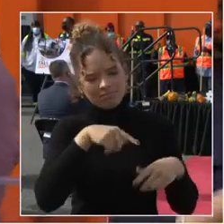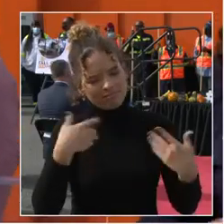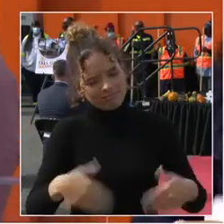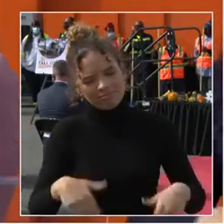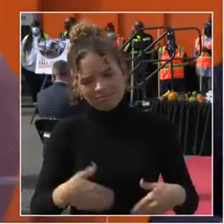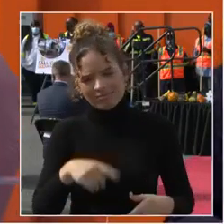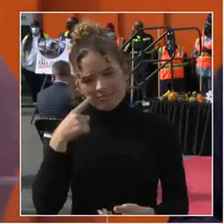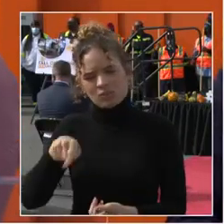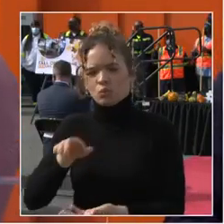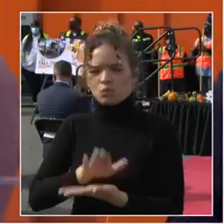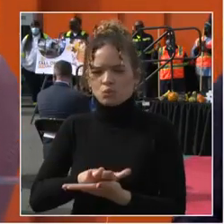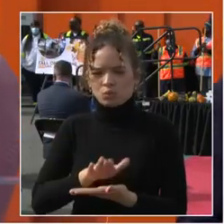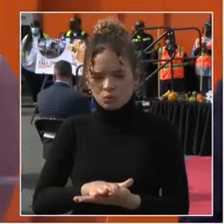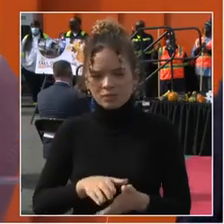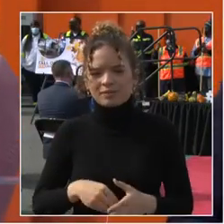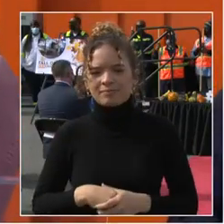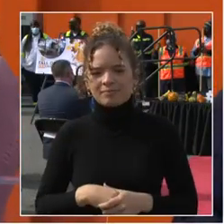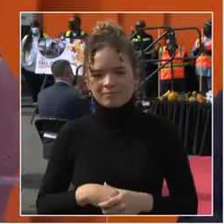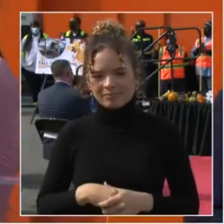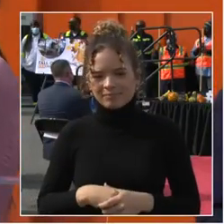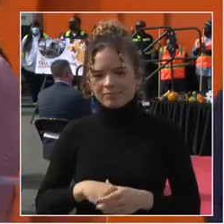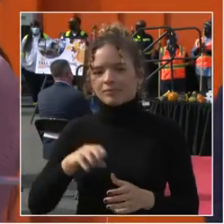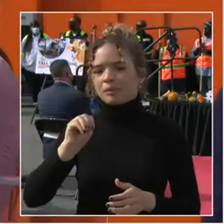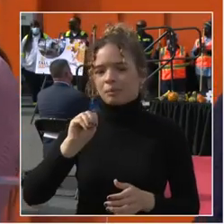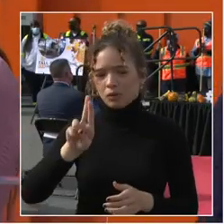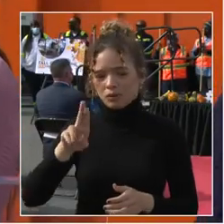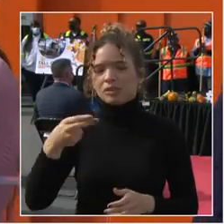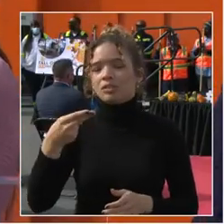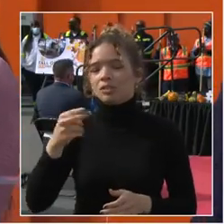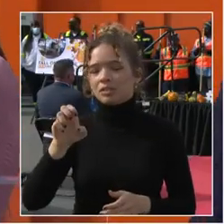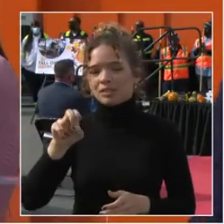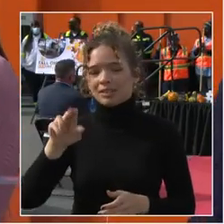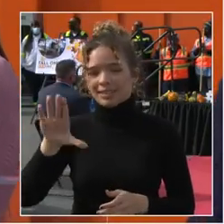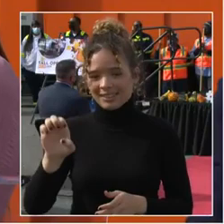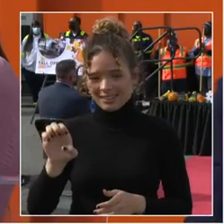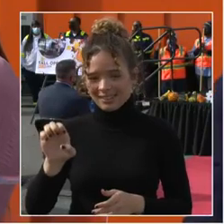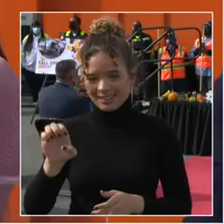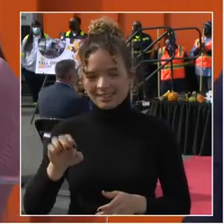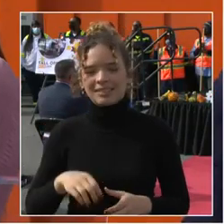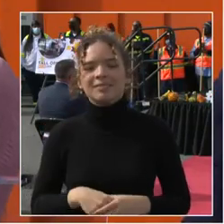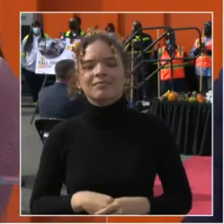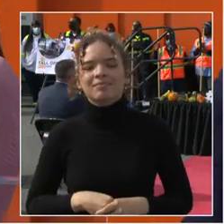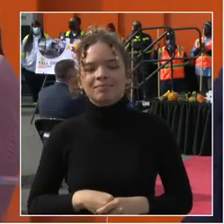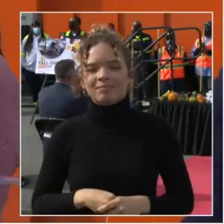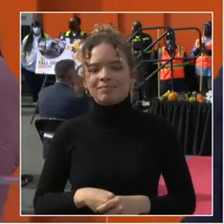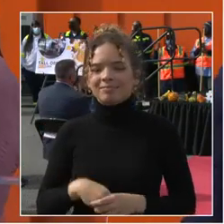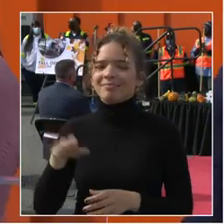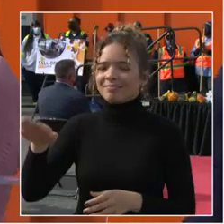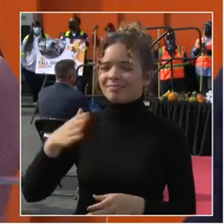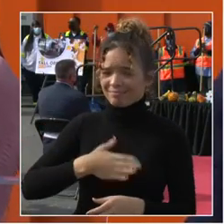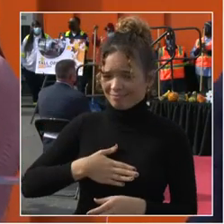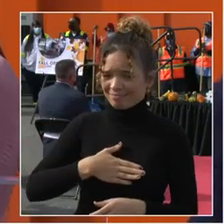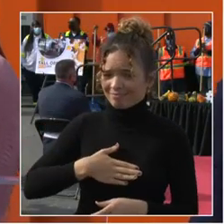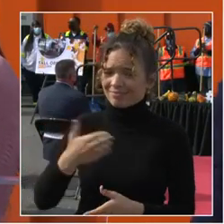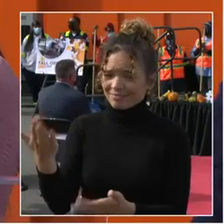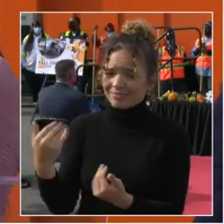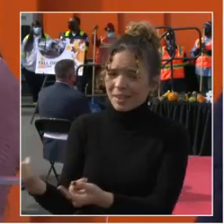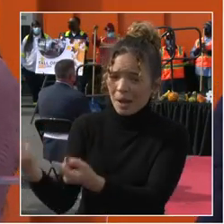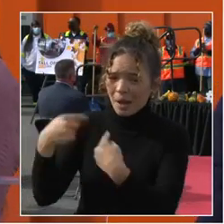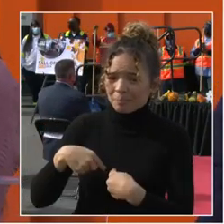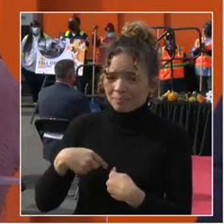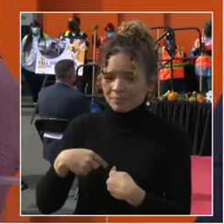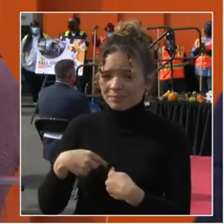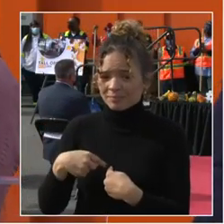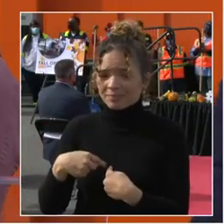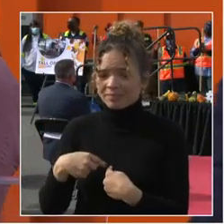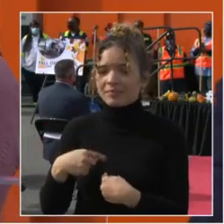you in this classroom. I haven't asked you. It's not that I've asked him, but I've always wanted you to just stop through and see our children. So anytime you're free, please come in